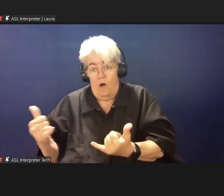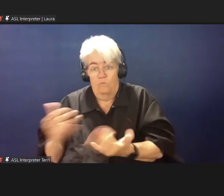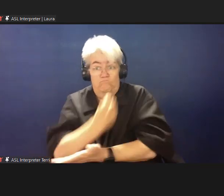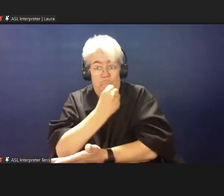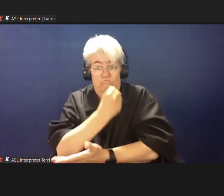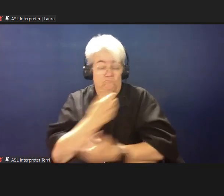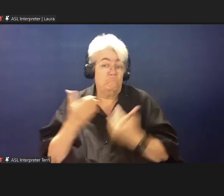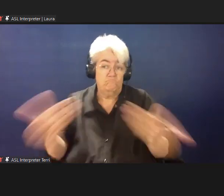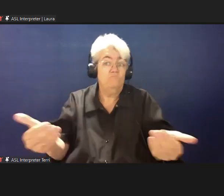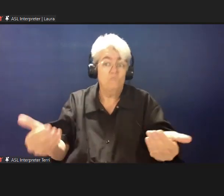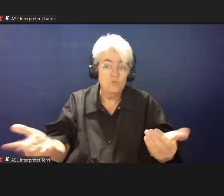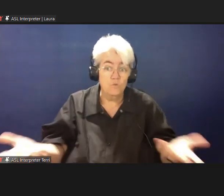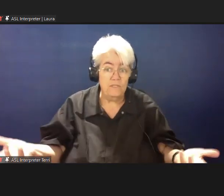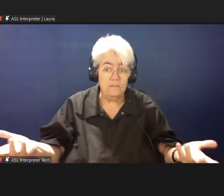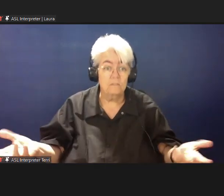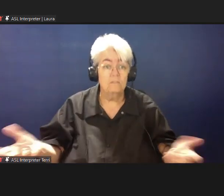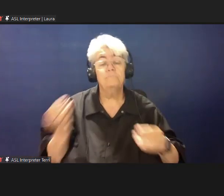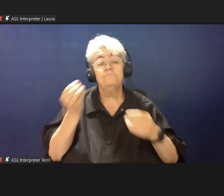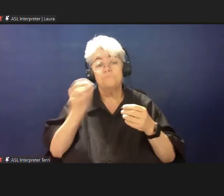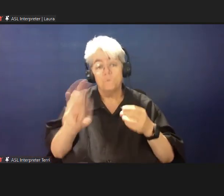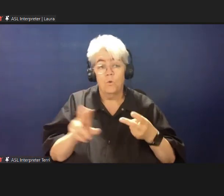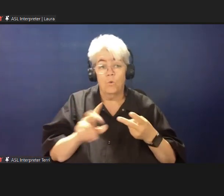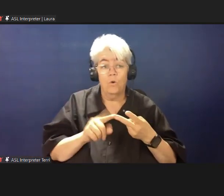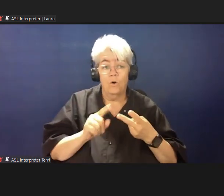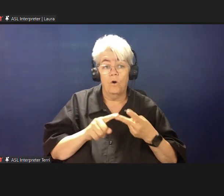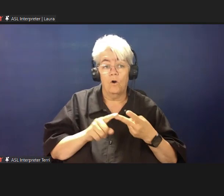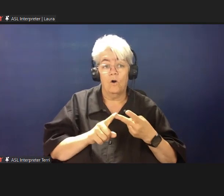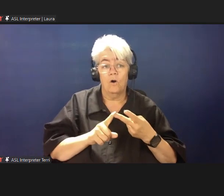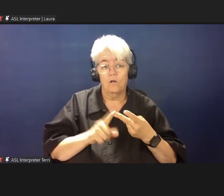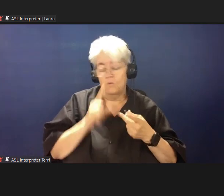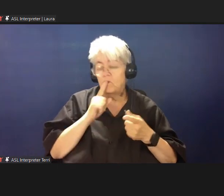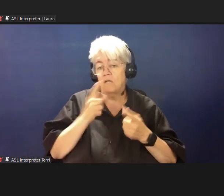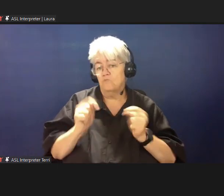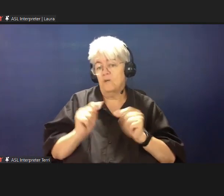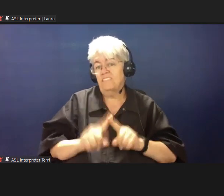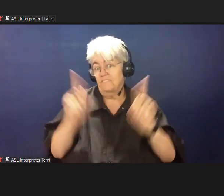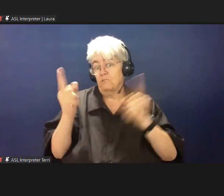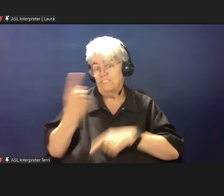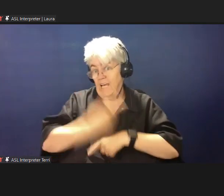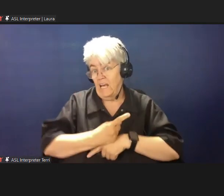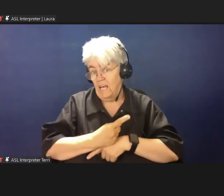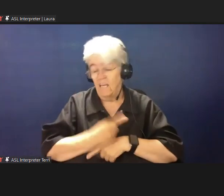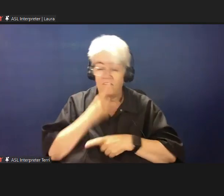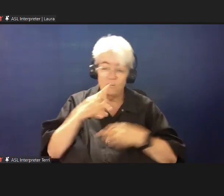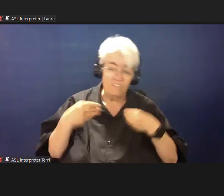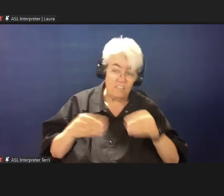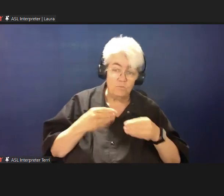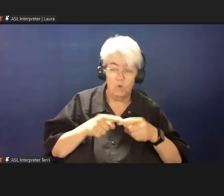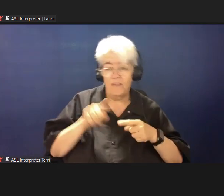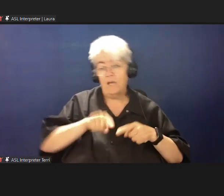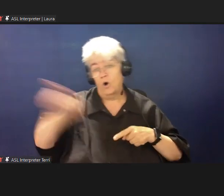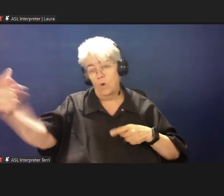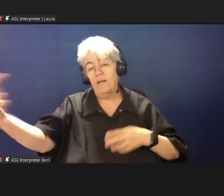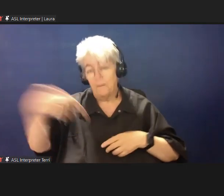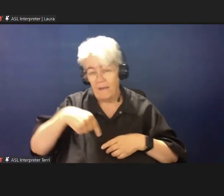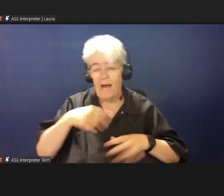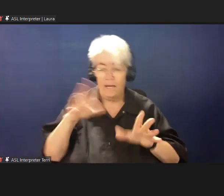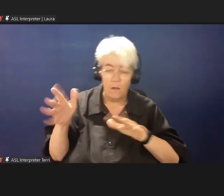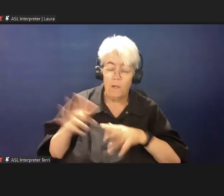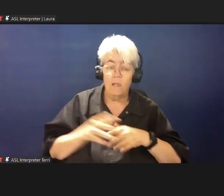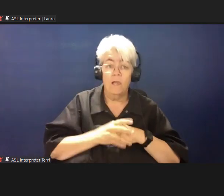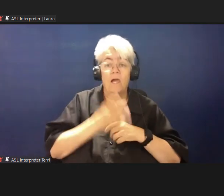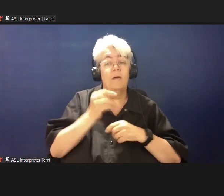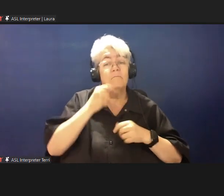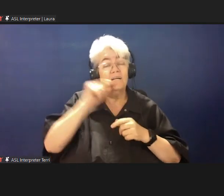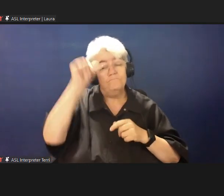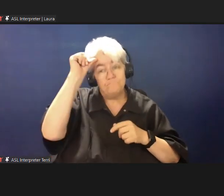then, while you have the child there, or you can try on another day if you have the flexibility to do that. But just remember,